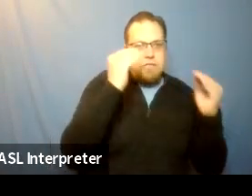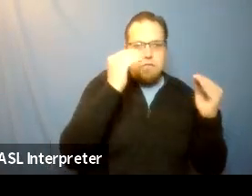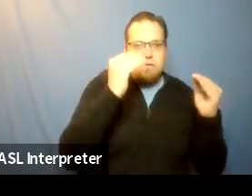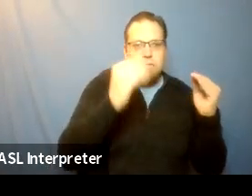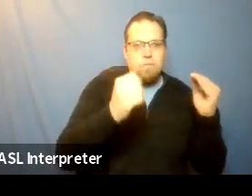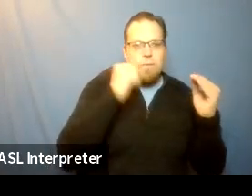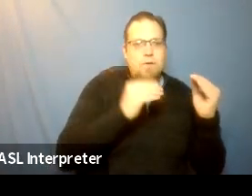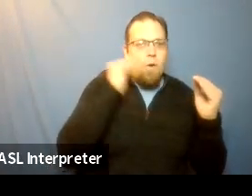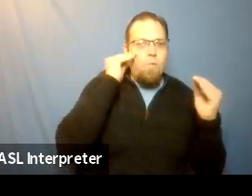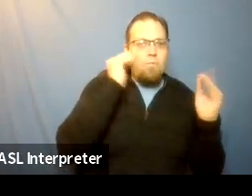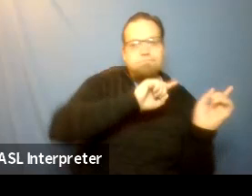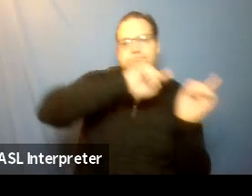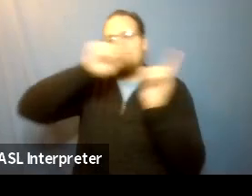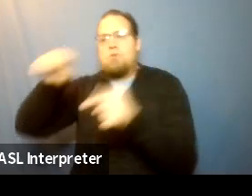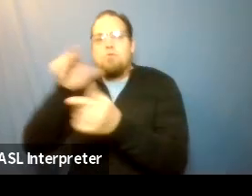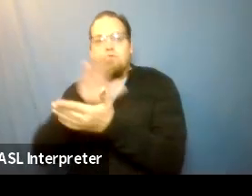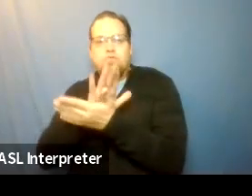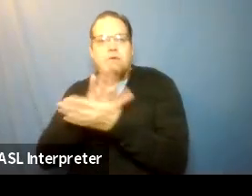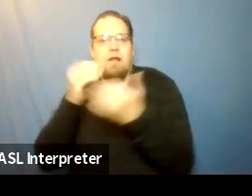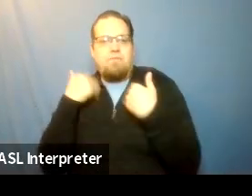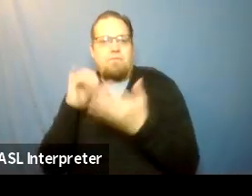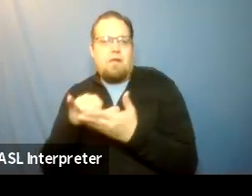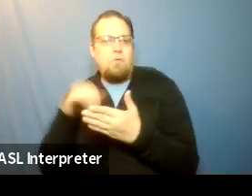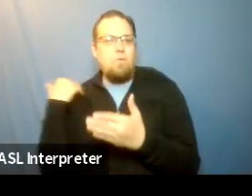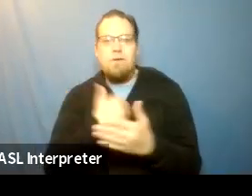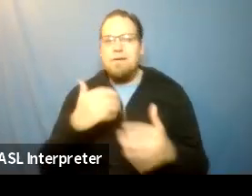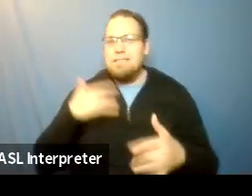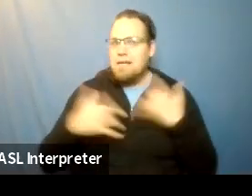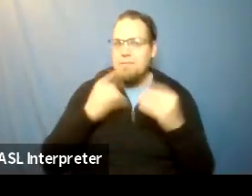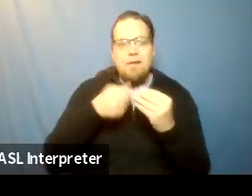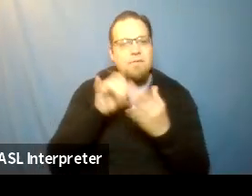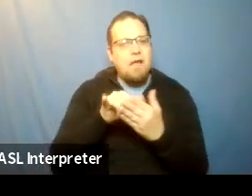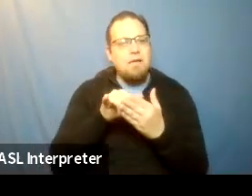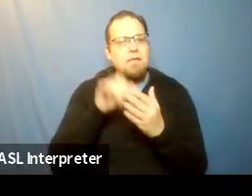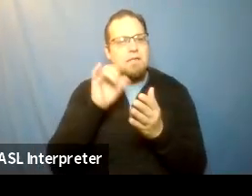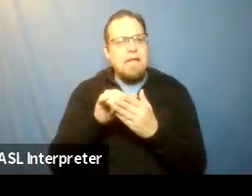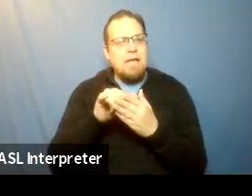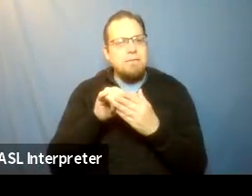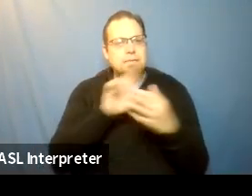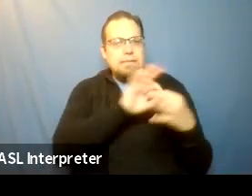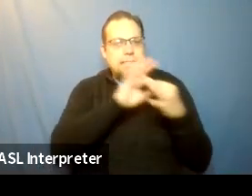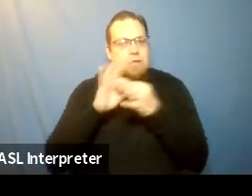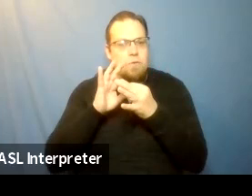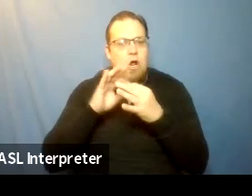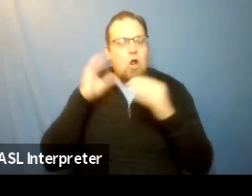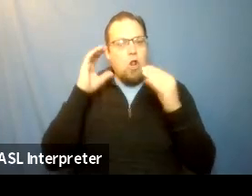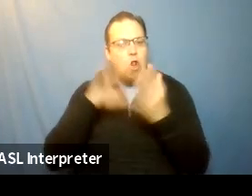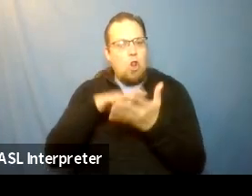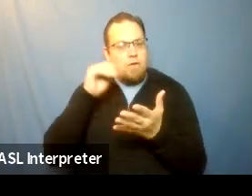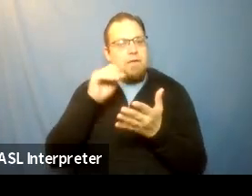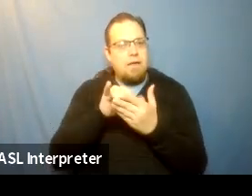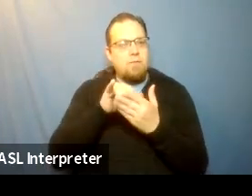in school. So we're excited about that. So it just moves that synchronous learning